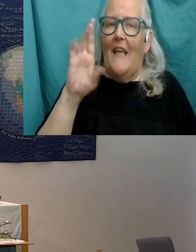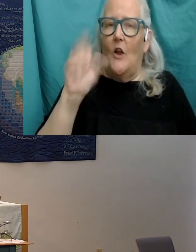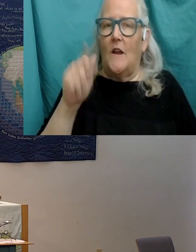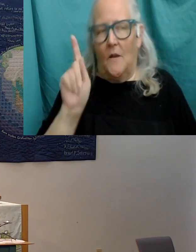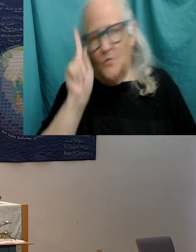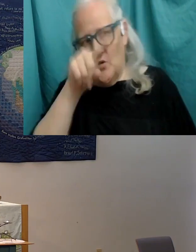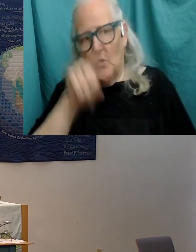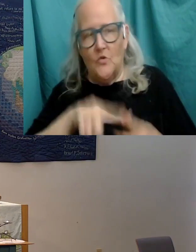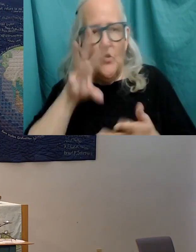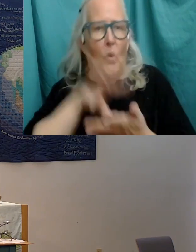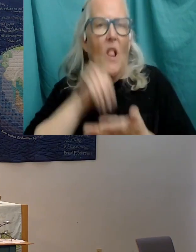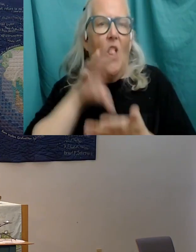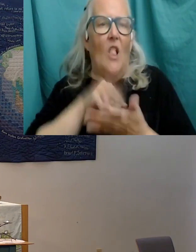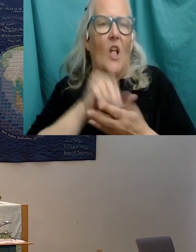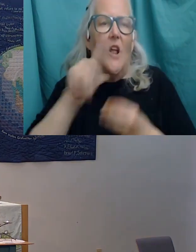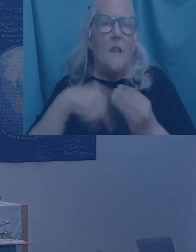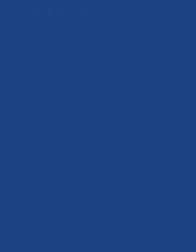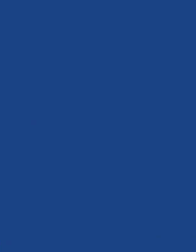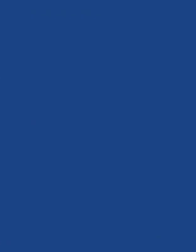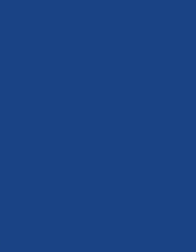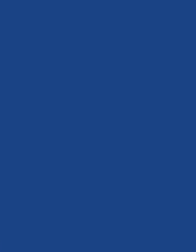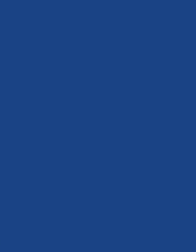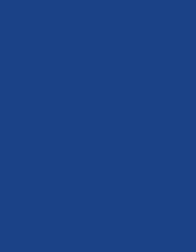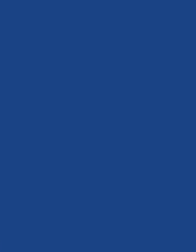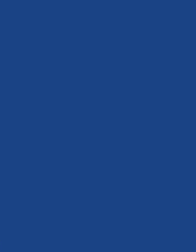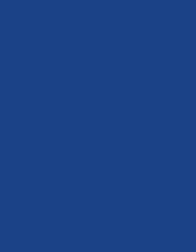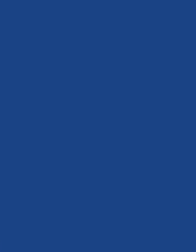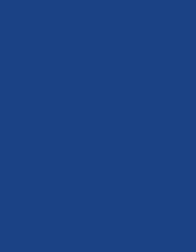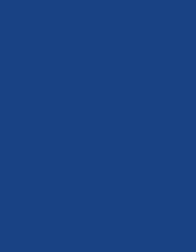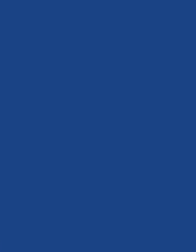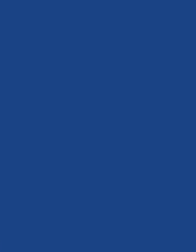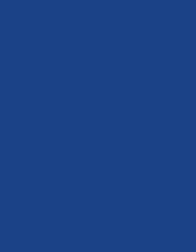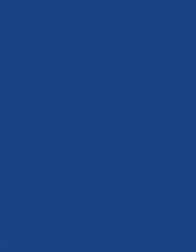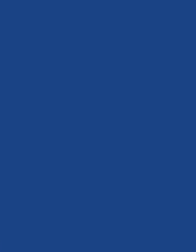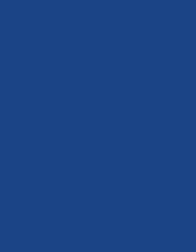the congregation sings you on your way.